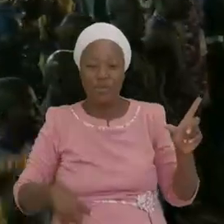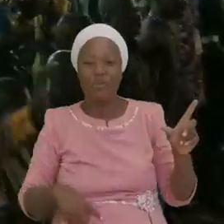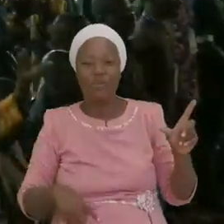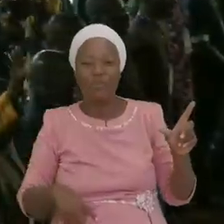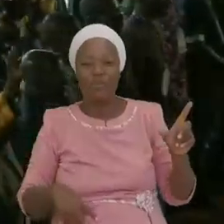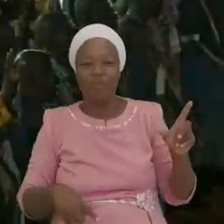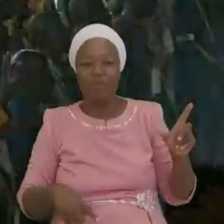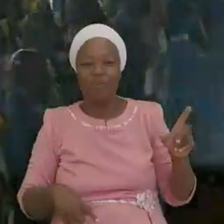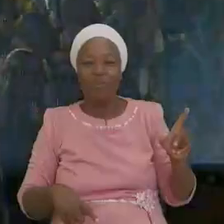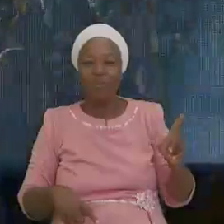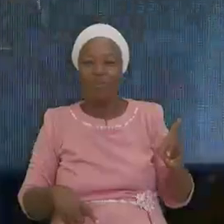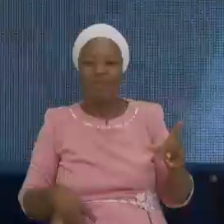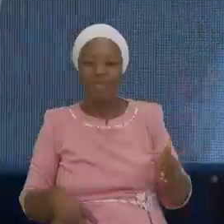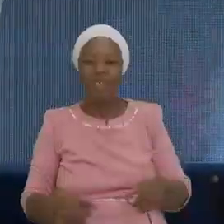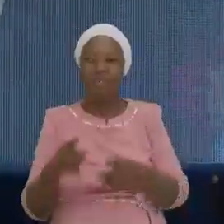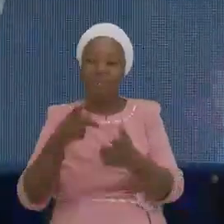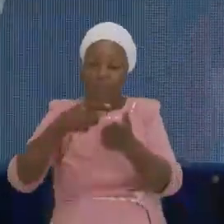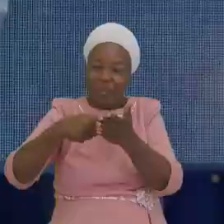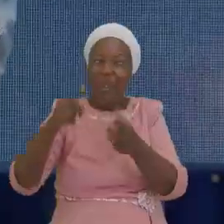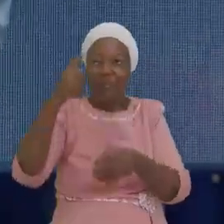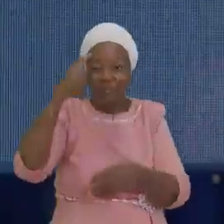paid for by the Lord,